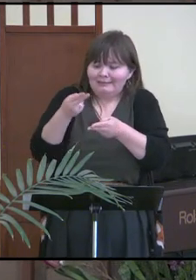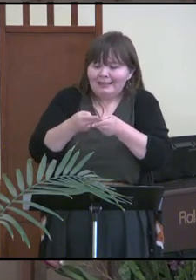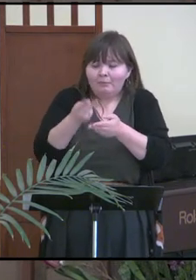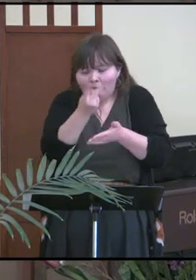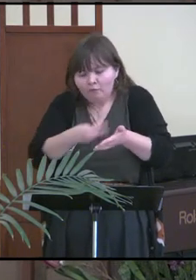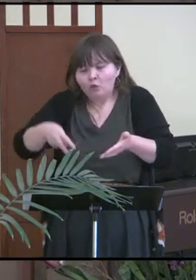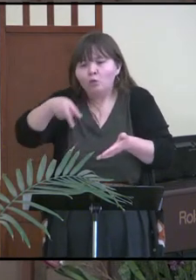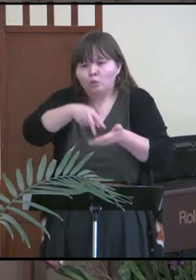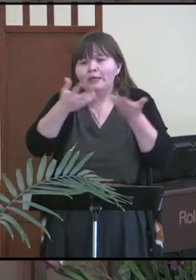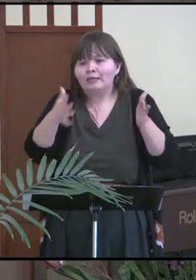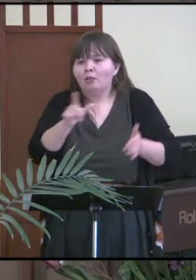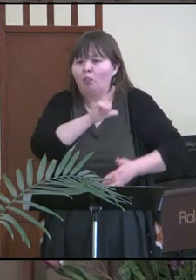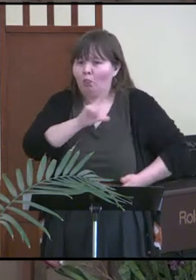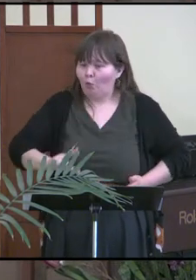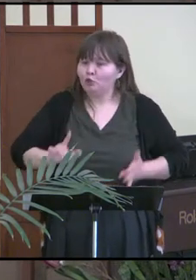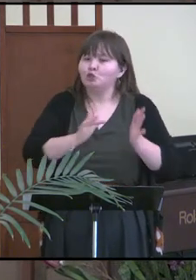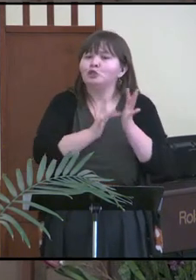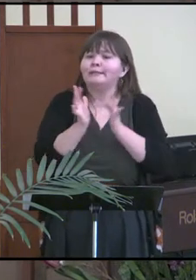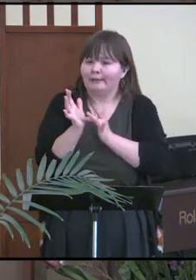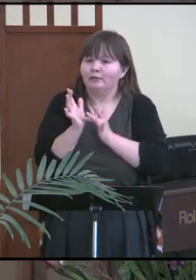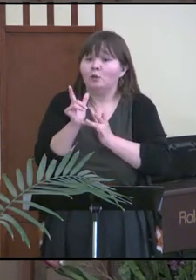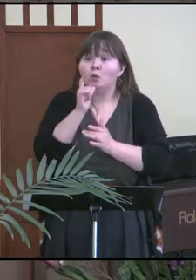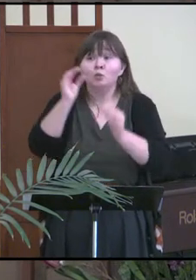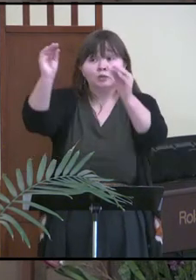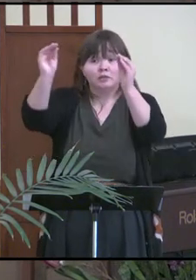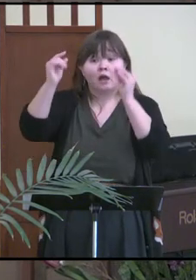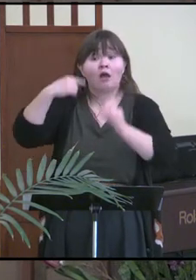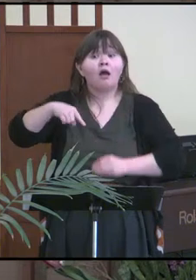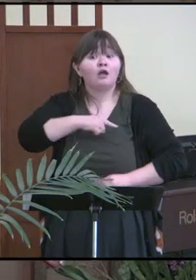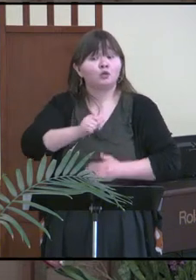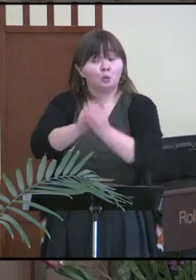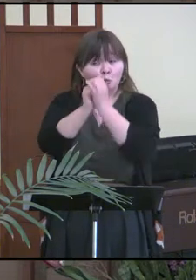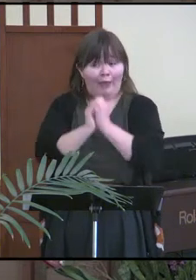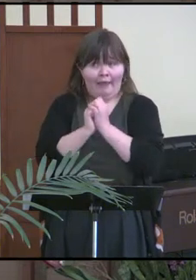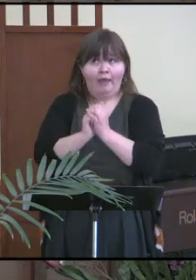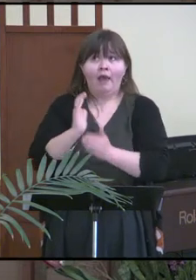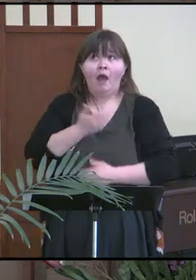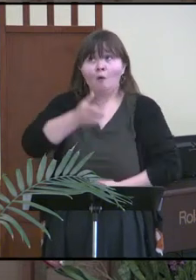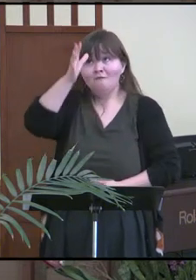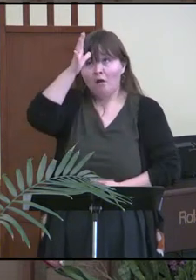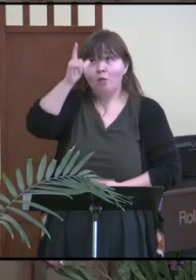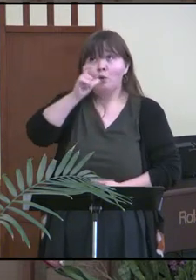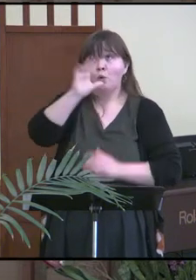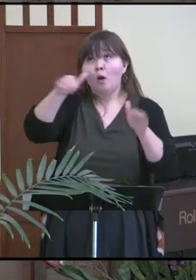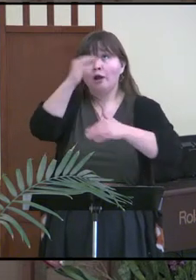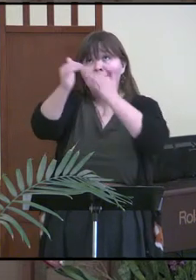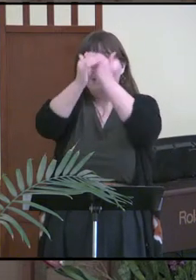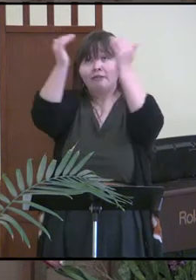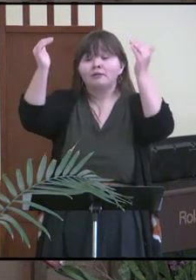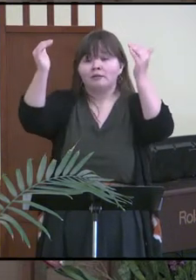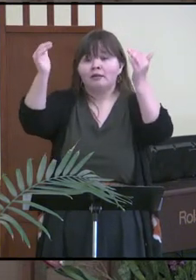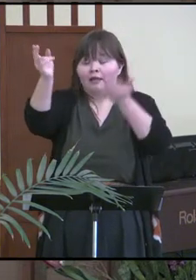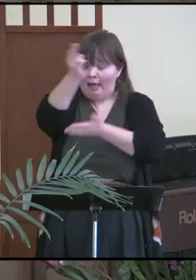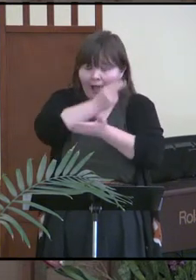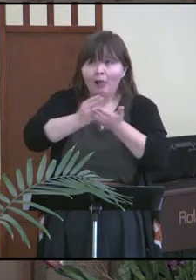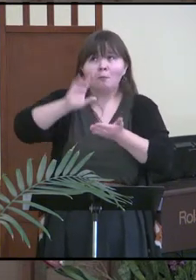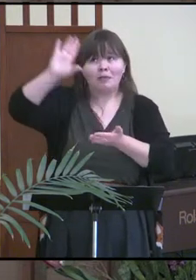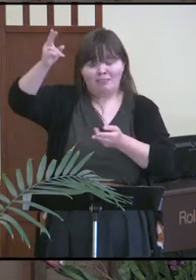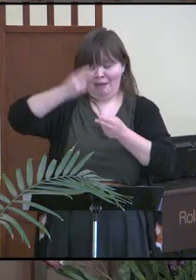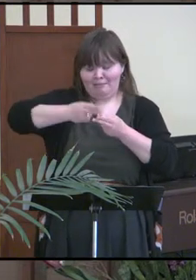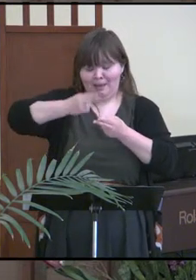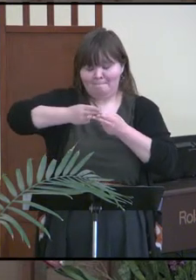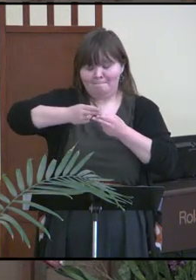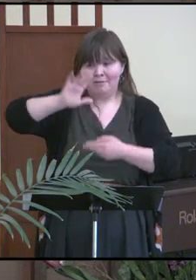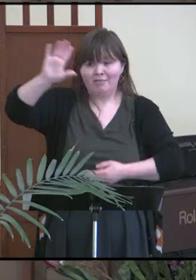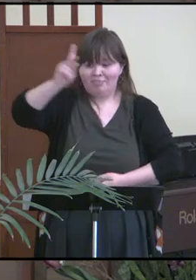risen Lord, Jesus Christ, who taught us to pray, Our Father, who art in heaven, hallowed be